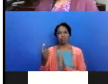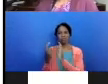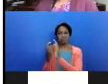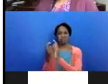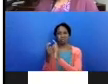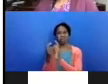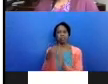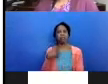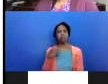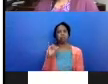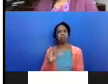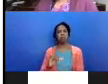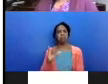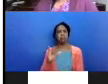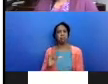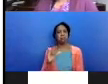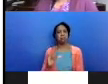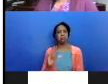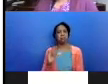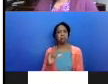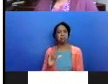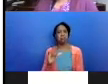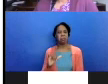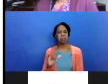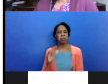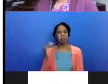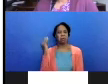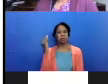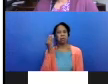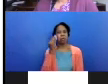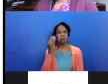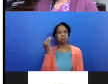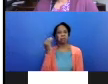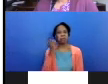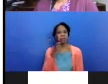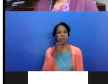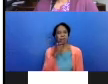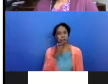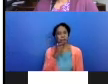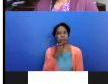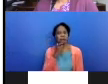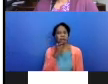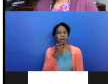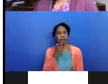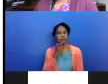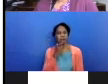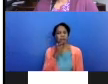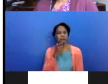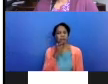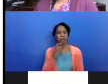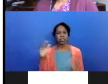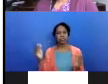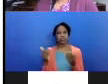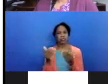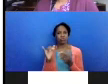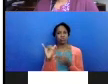interested. And that really began to show me how I could hold on to a social analysis of this issue and